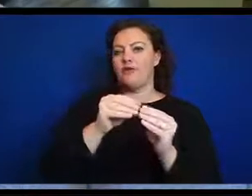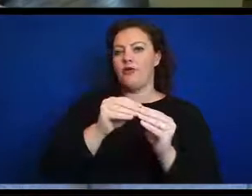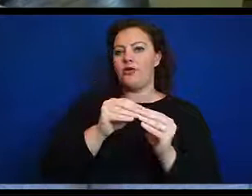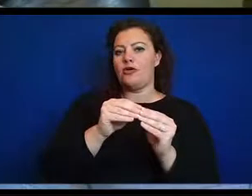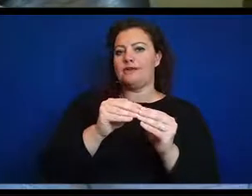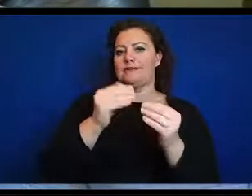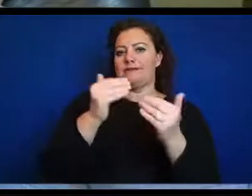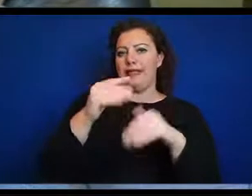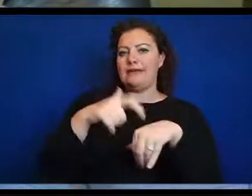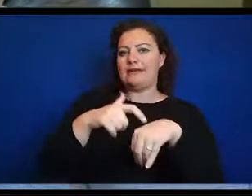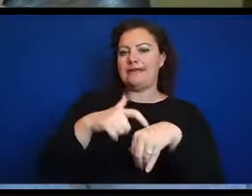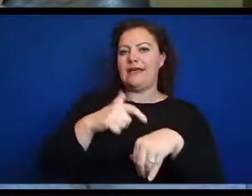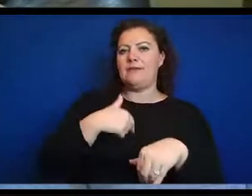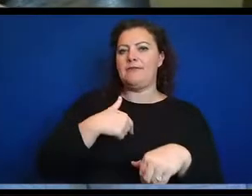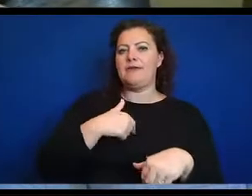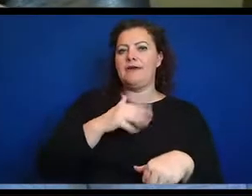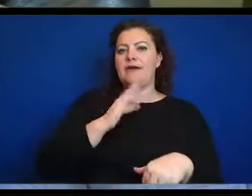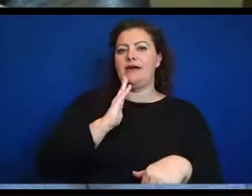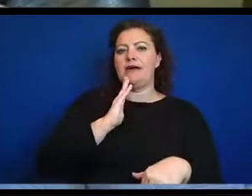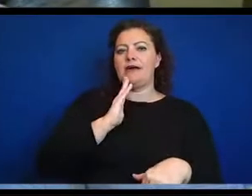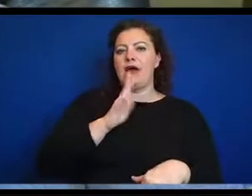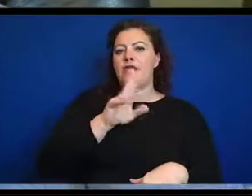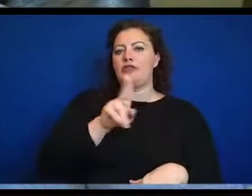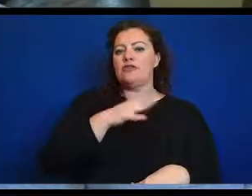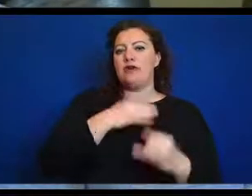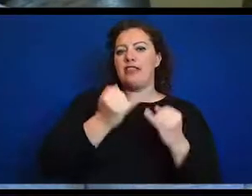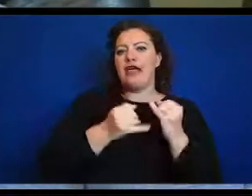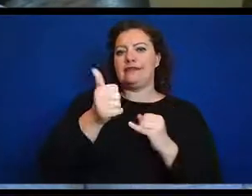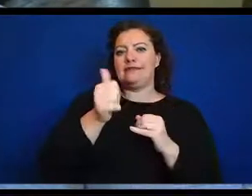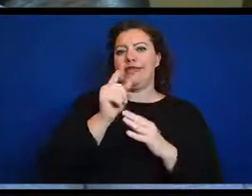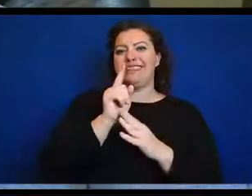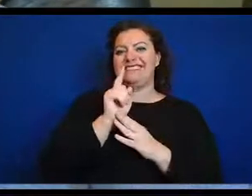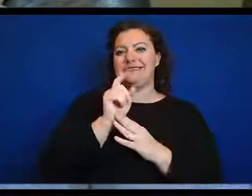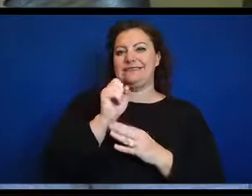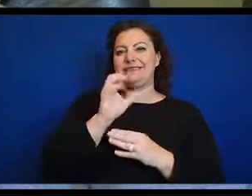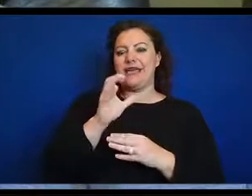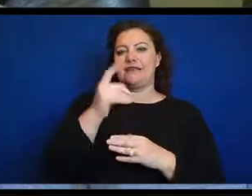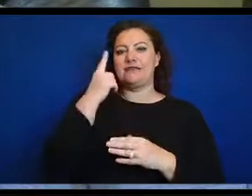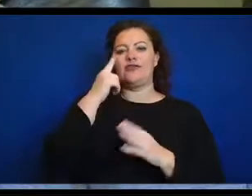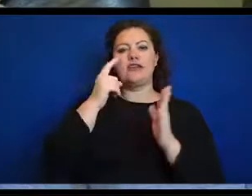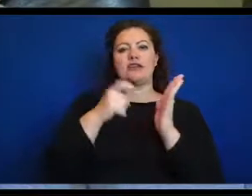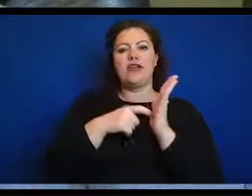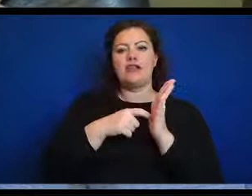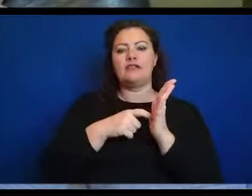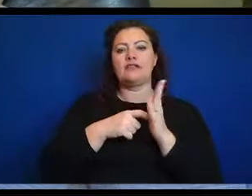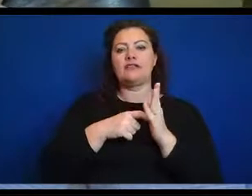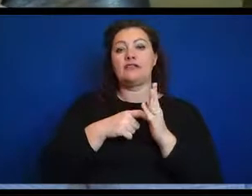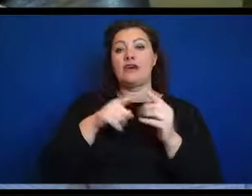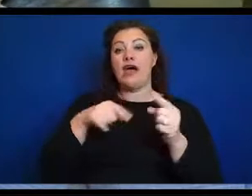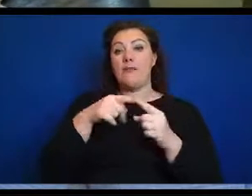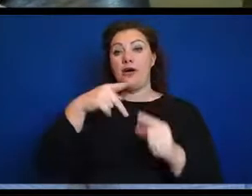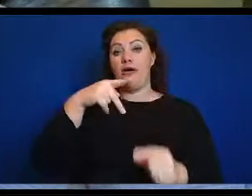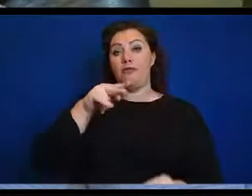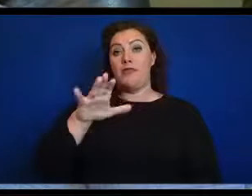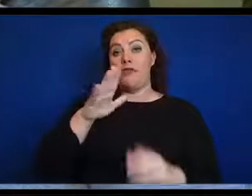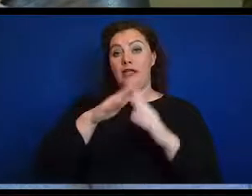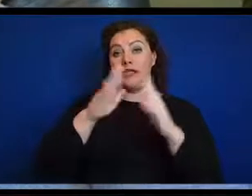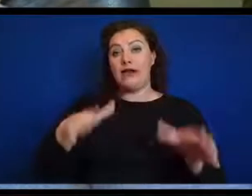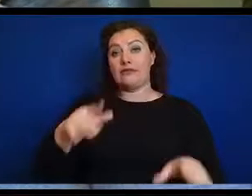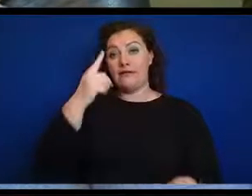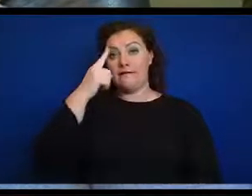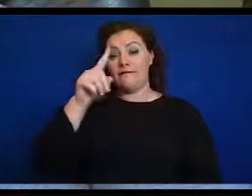time. I will use my last 10 seconds to just acknowledge the fact that when you think about public housing for our